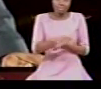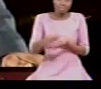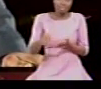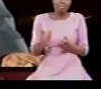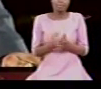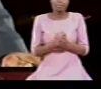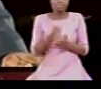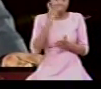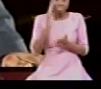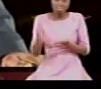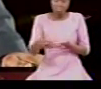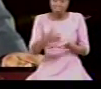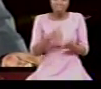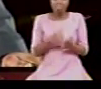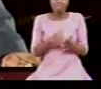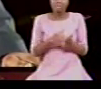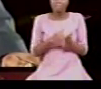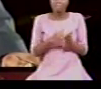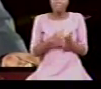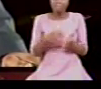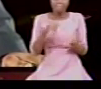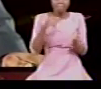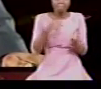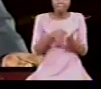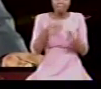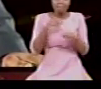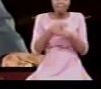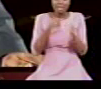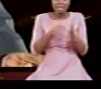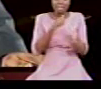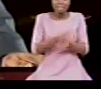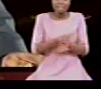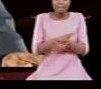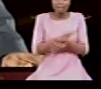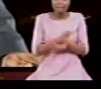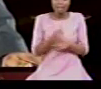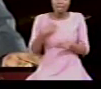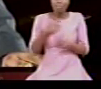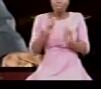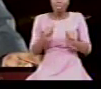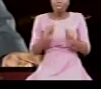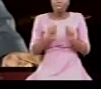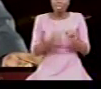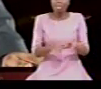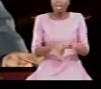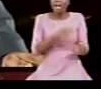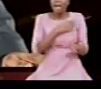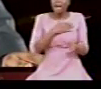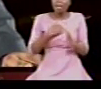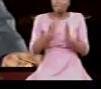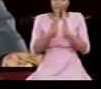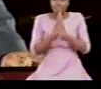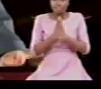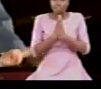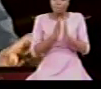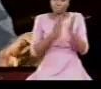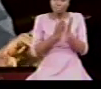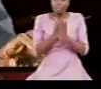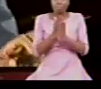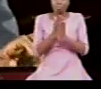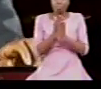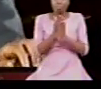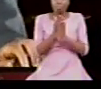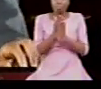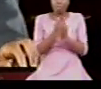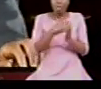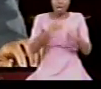You are sowing, you reap. But this evening, you can stay behind and pray through, say, I'm sorry,